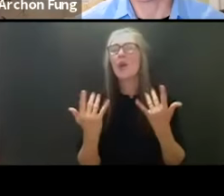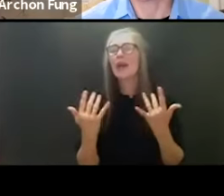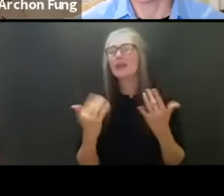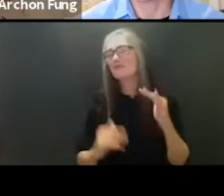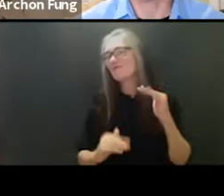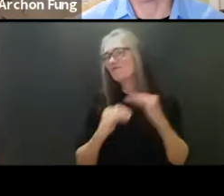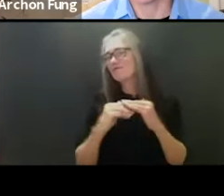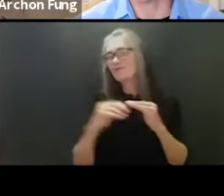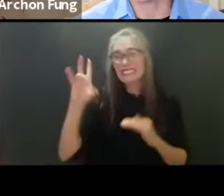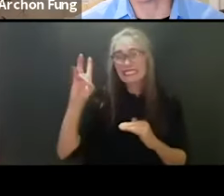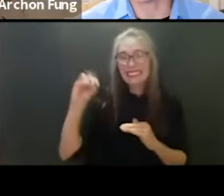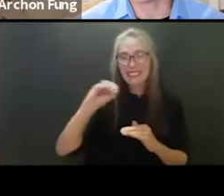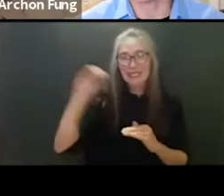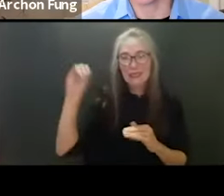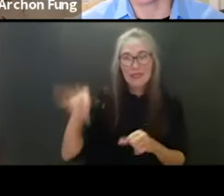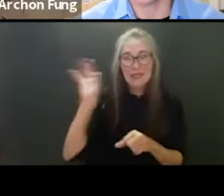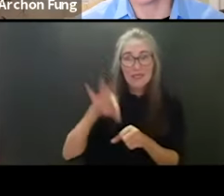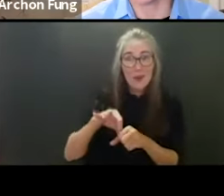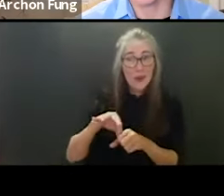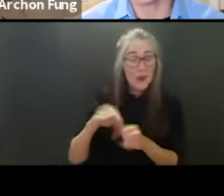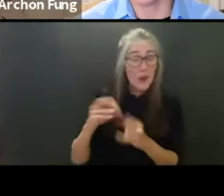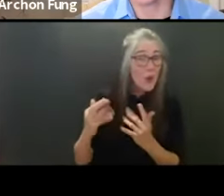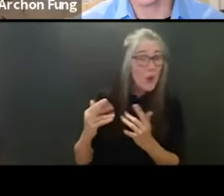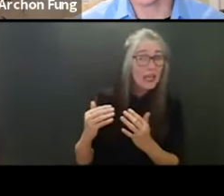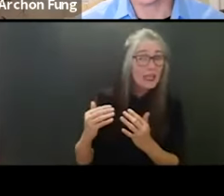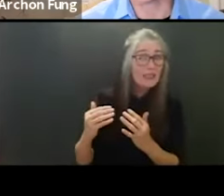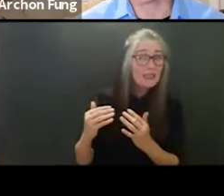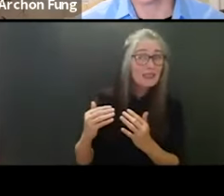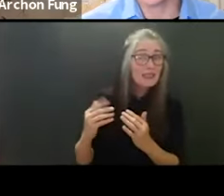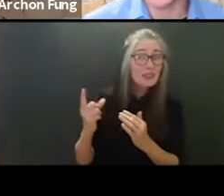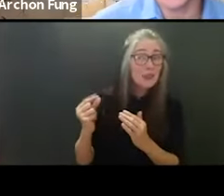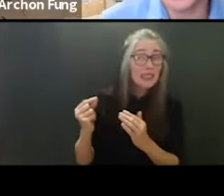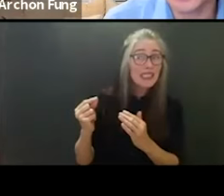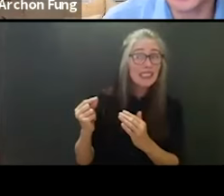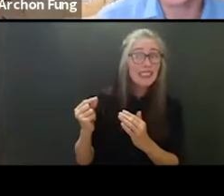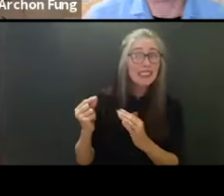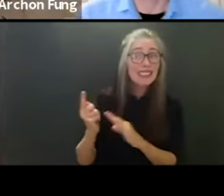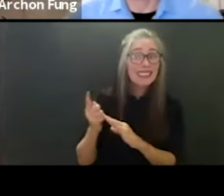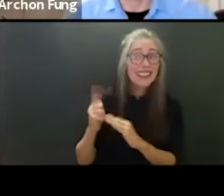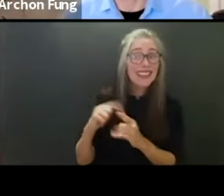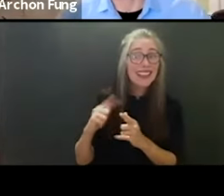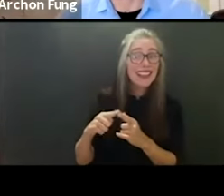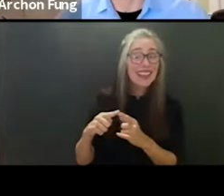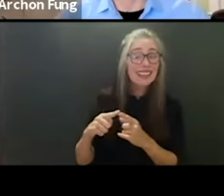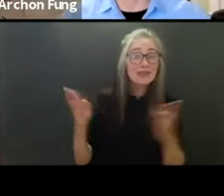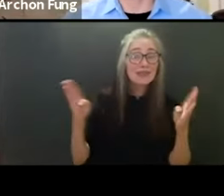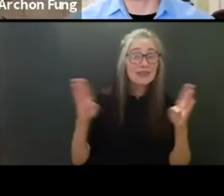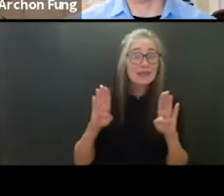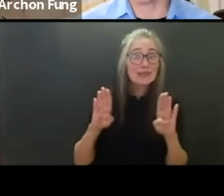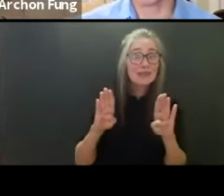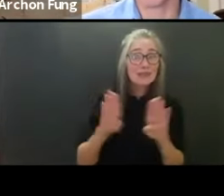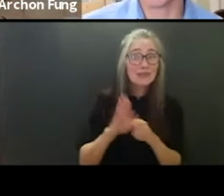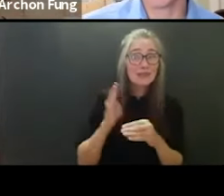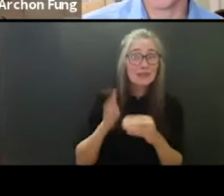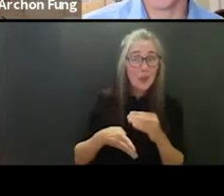So you got 70% have voted. So I'll wait just about another 10 or 20 seconds. And then I'll close the